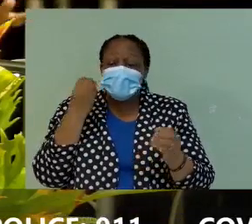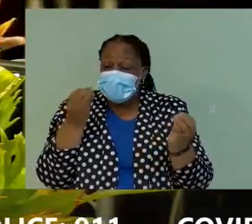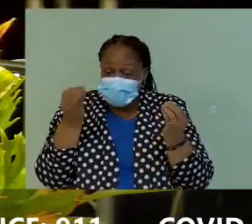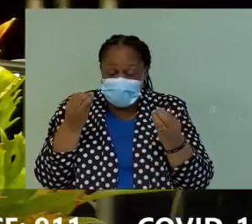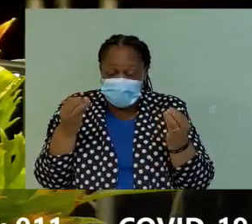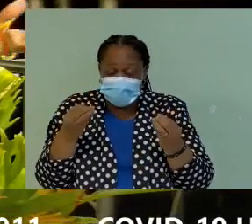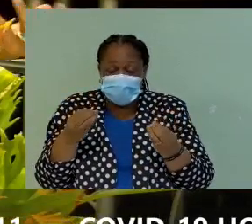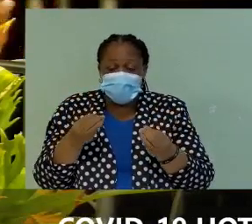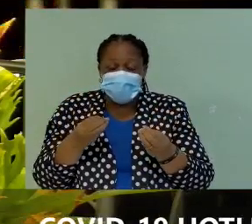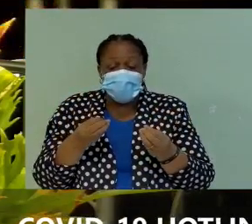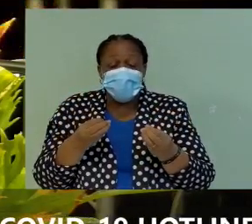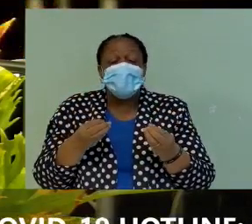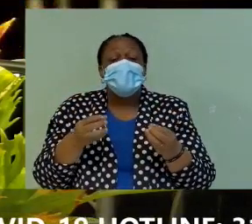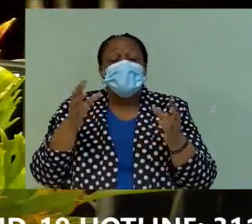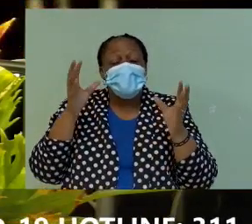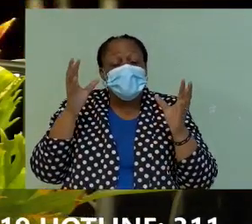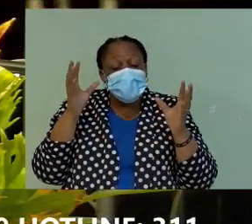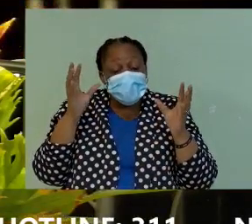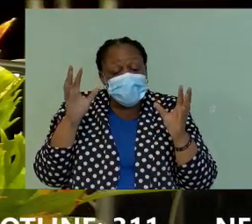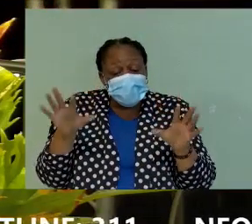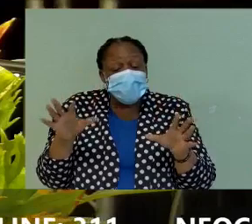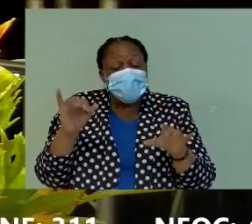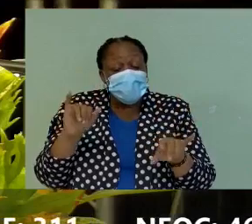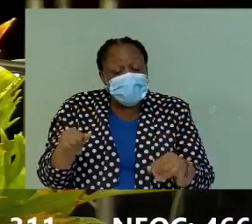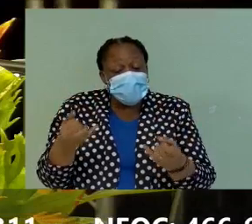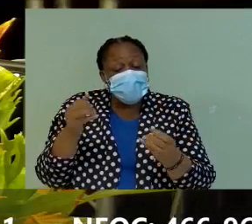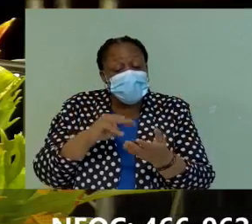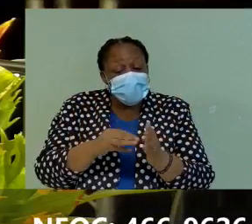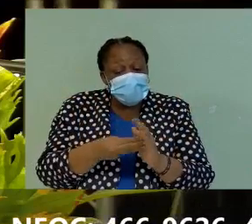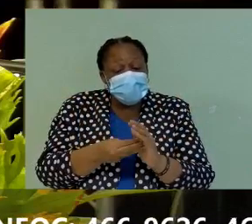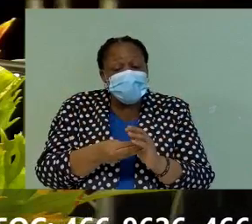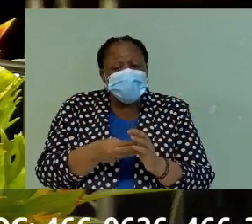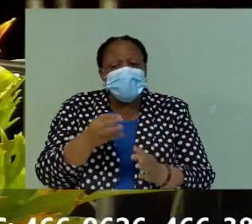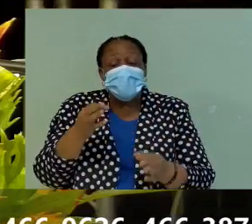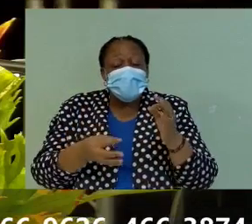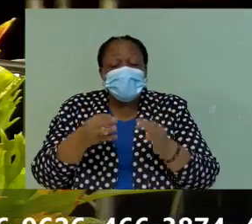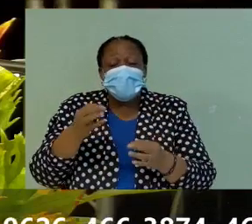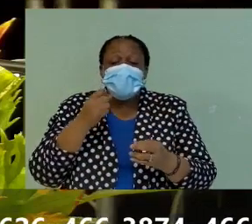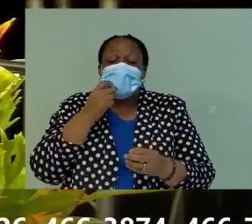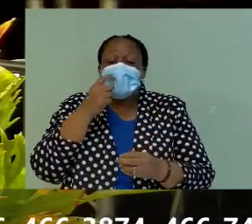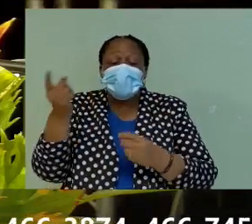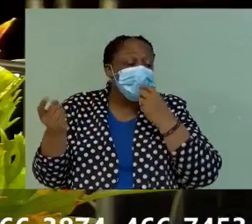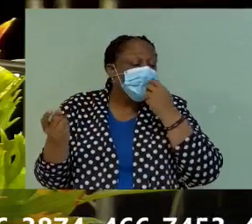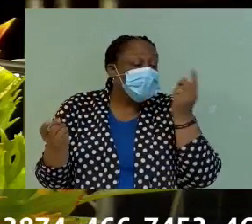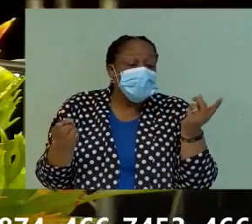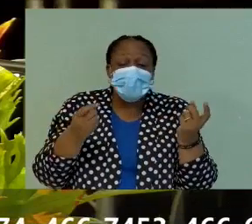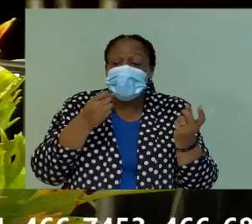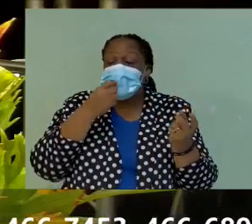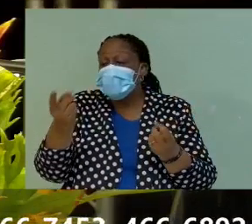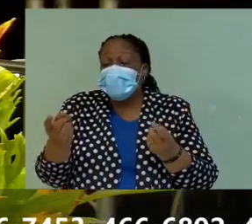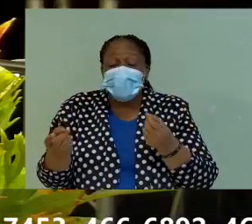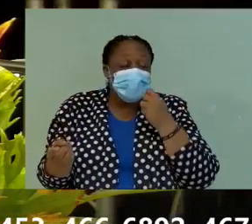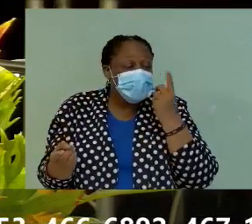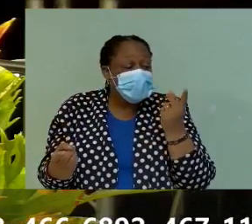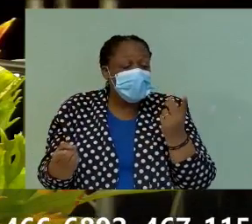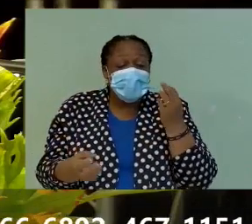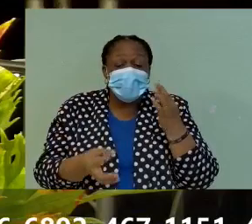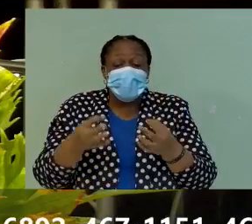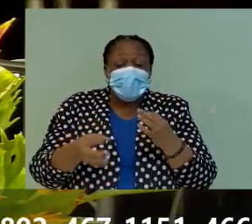other persons who may be close by. So having said that, if you are jogging on the bypass all